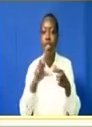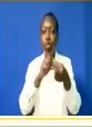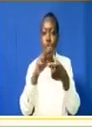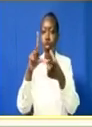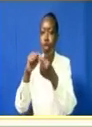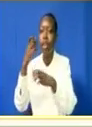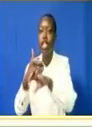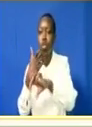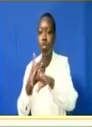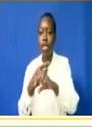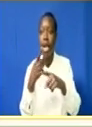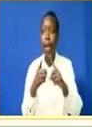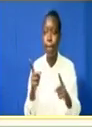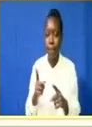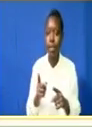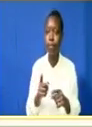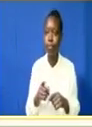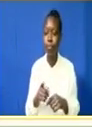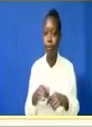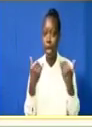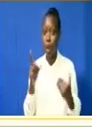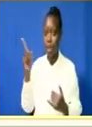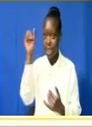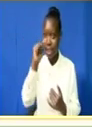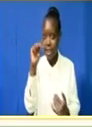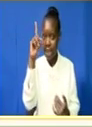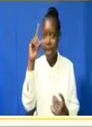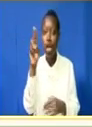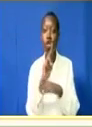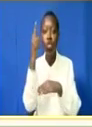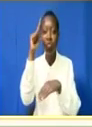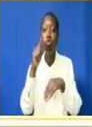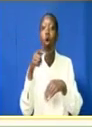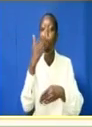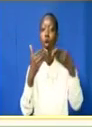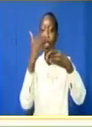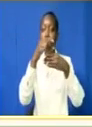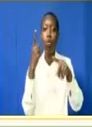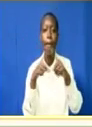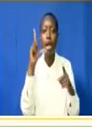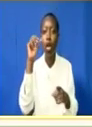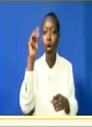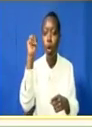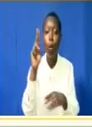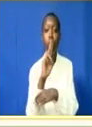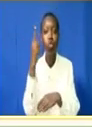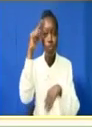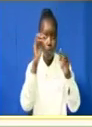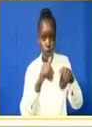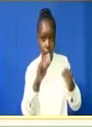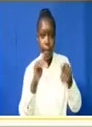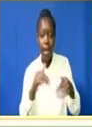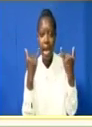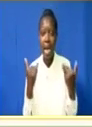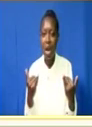that. Okay. So this one is used for construction. Mm. But loam soil is used for? Farming. For farming. Okay. So that is about types